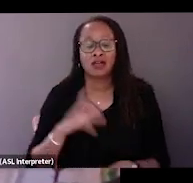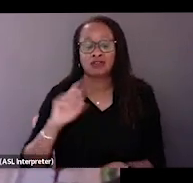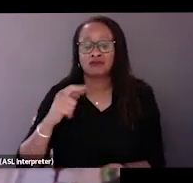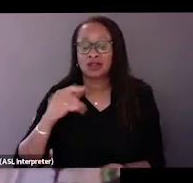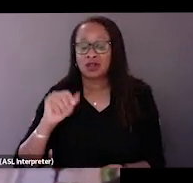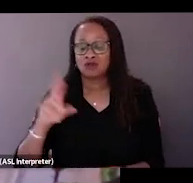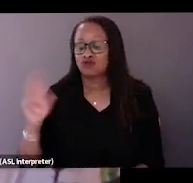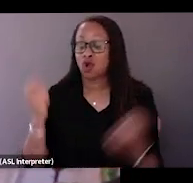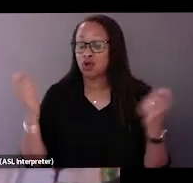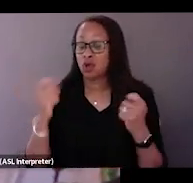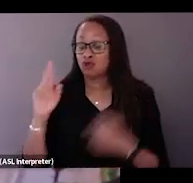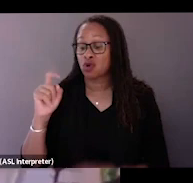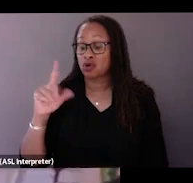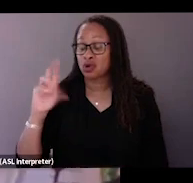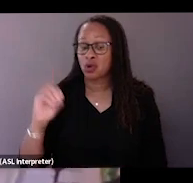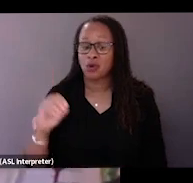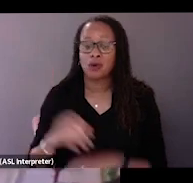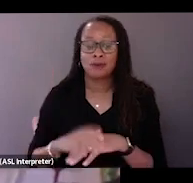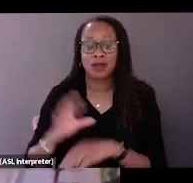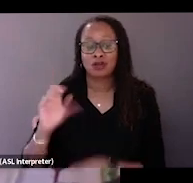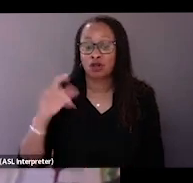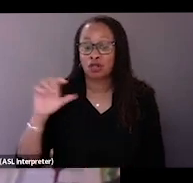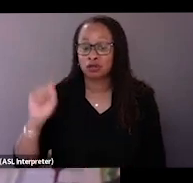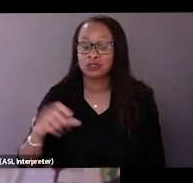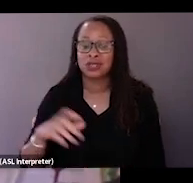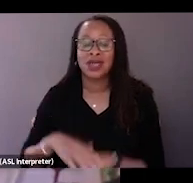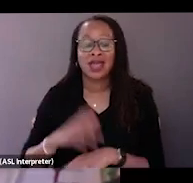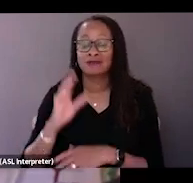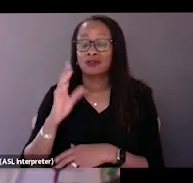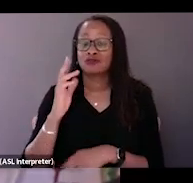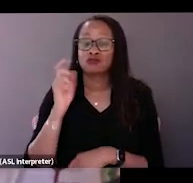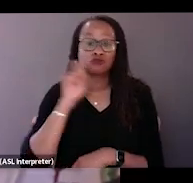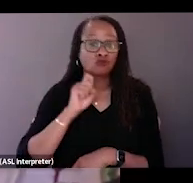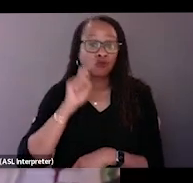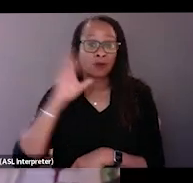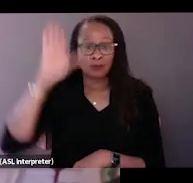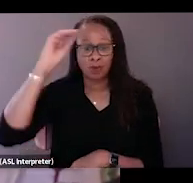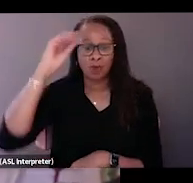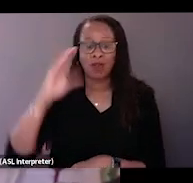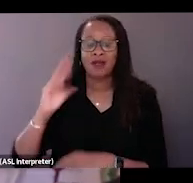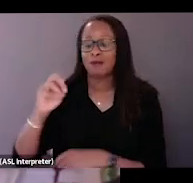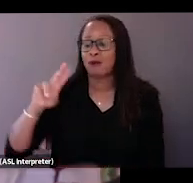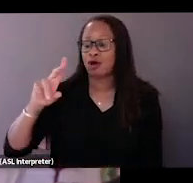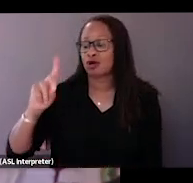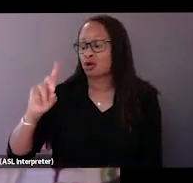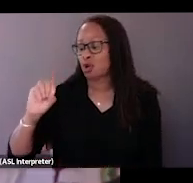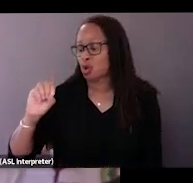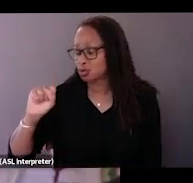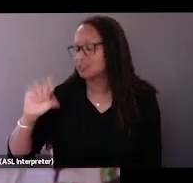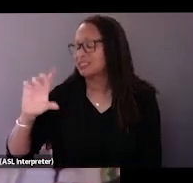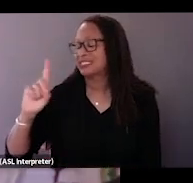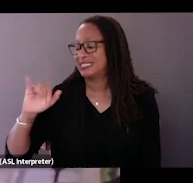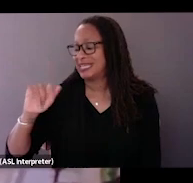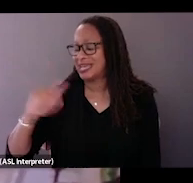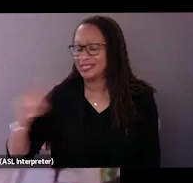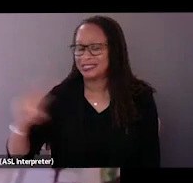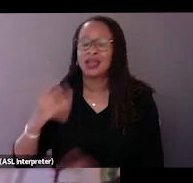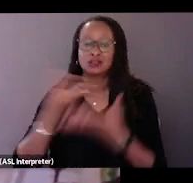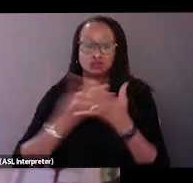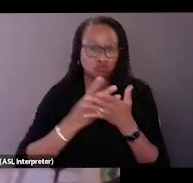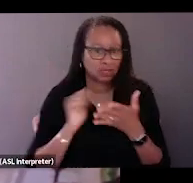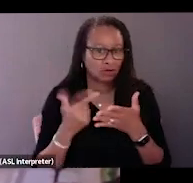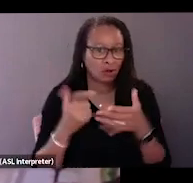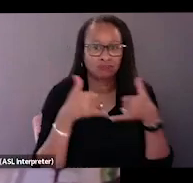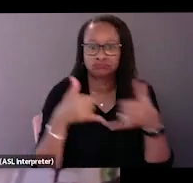Melian, and The Rubber Boy by Marcos Diaz have been screened and awarded at prestigious festivals such